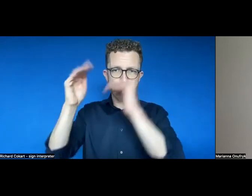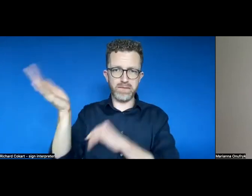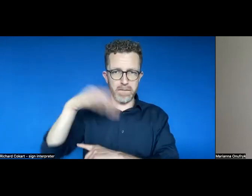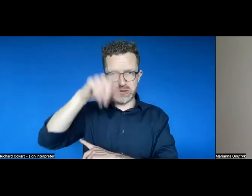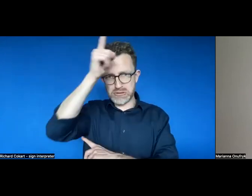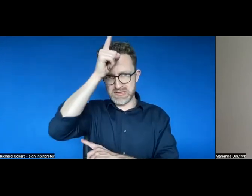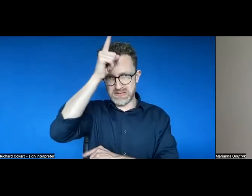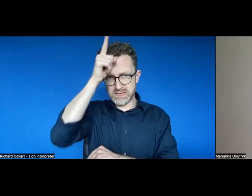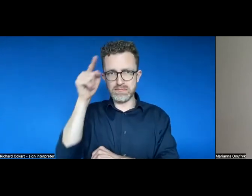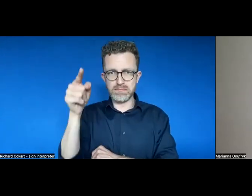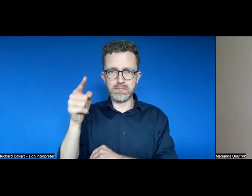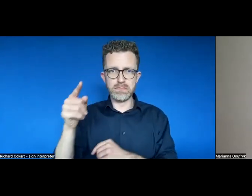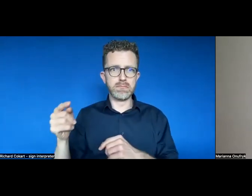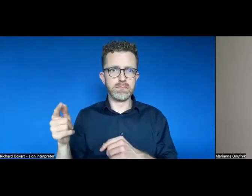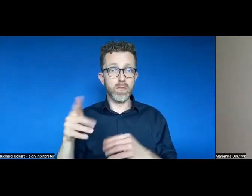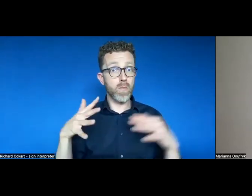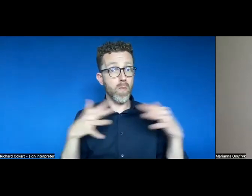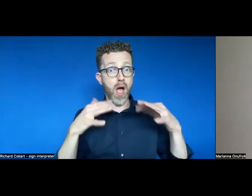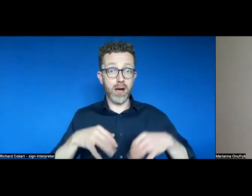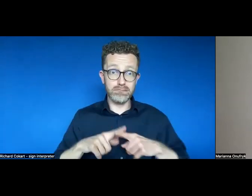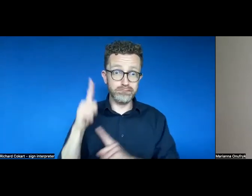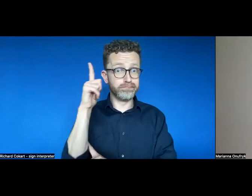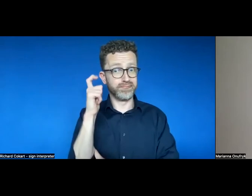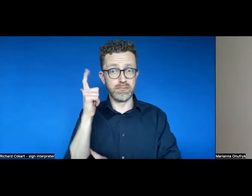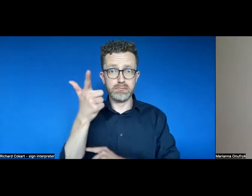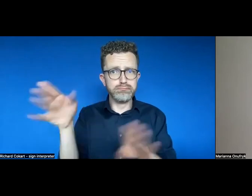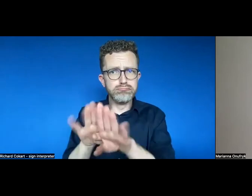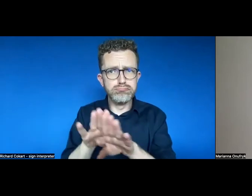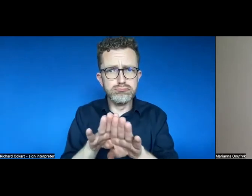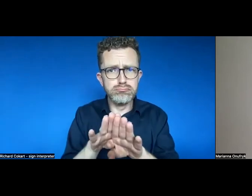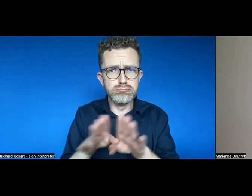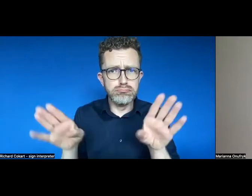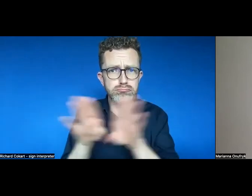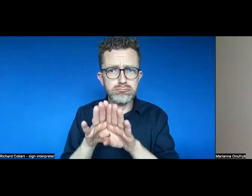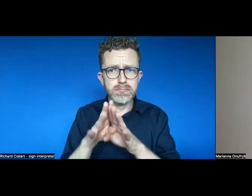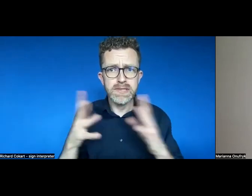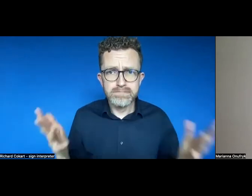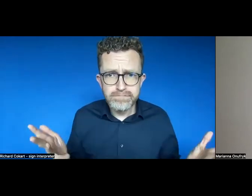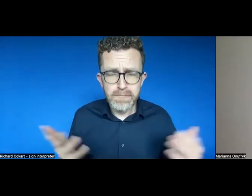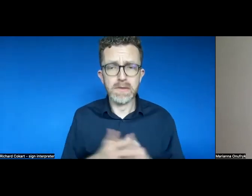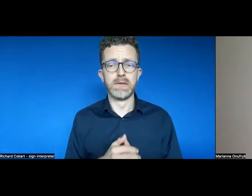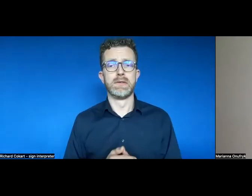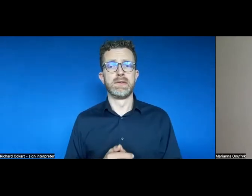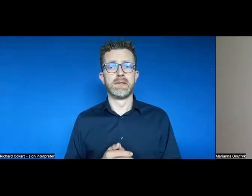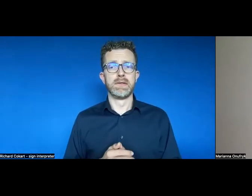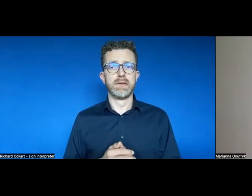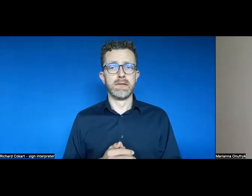charitable funds now are working for helping our military forces.